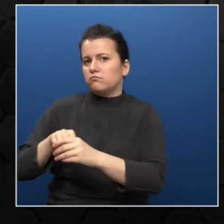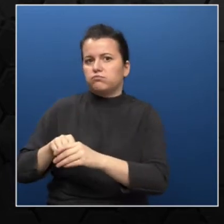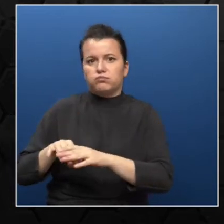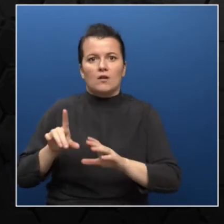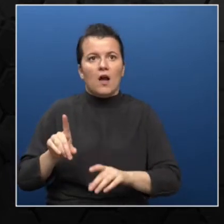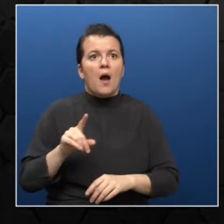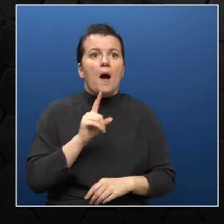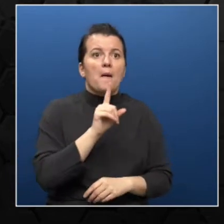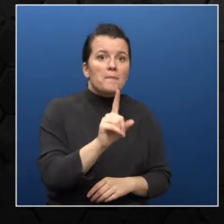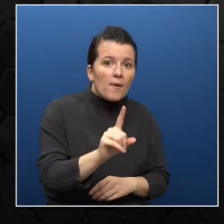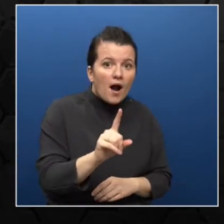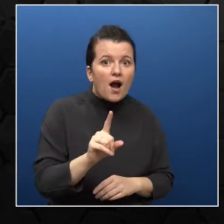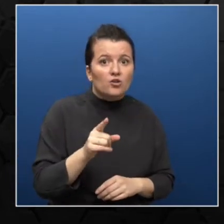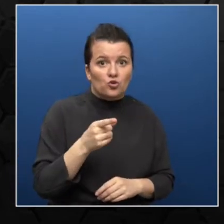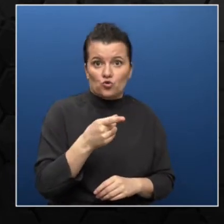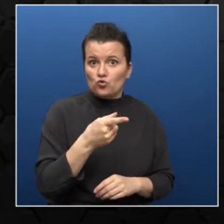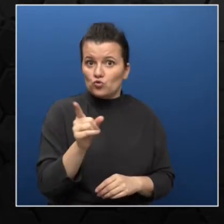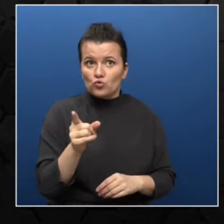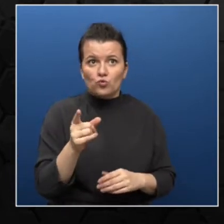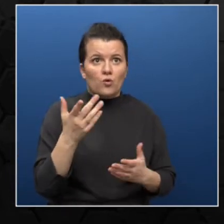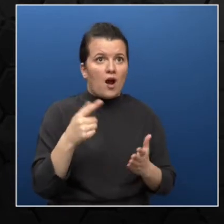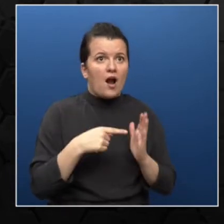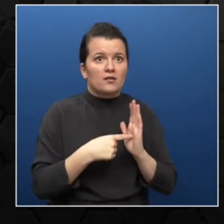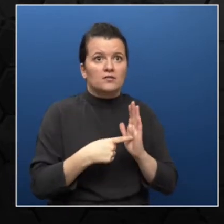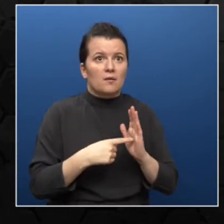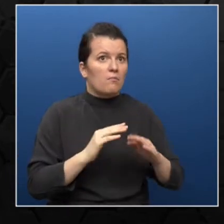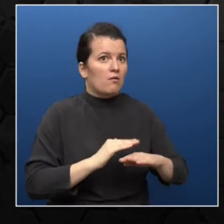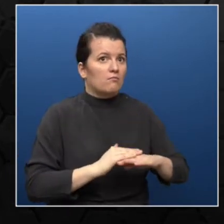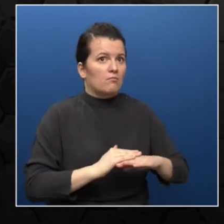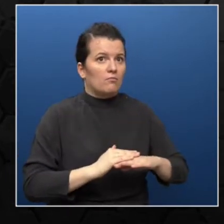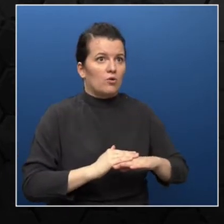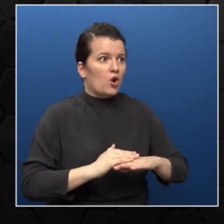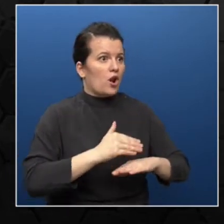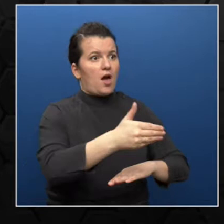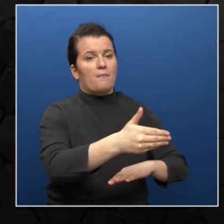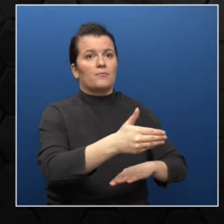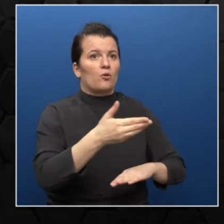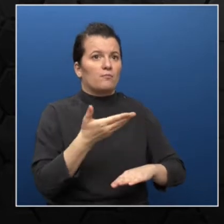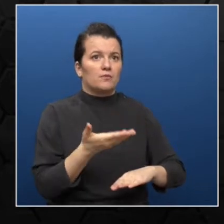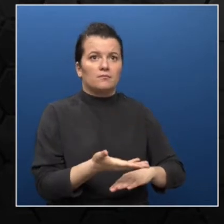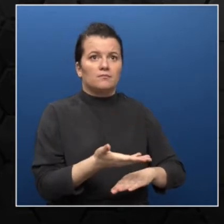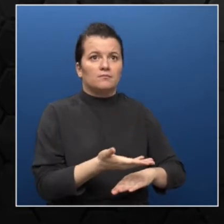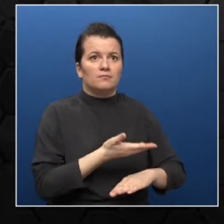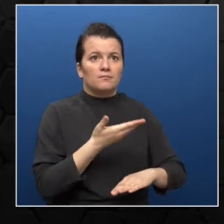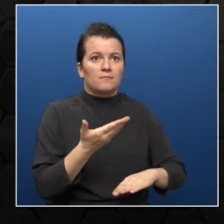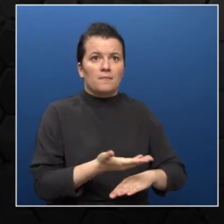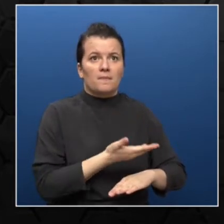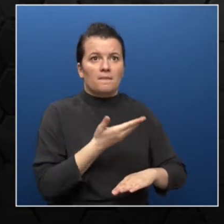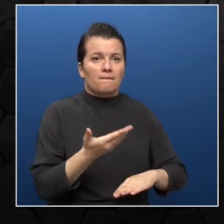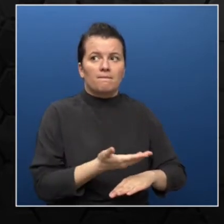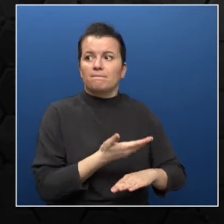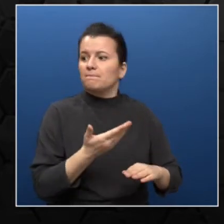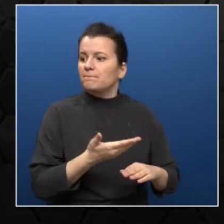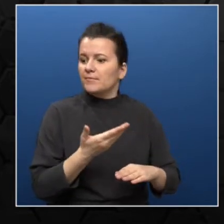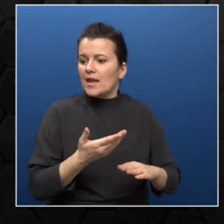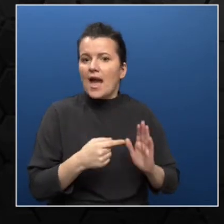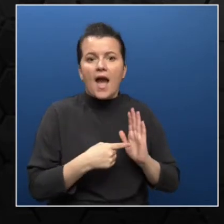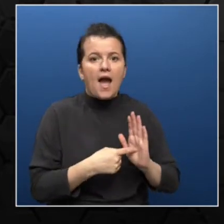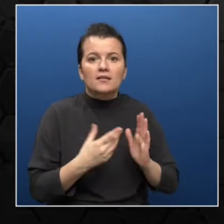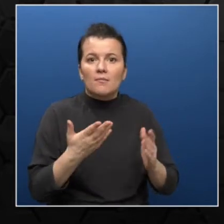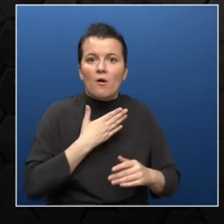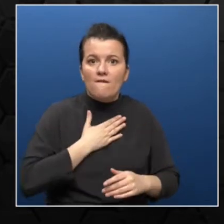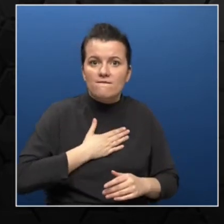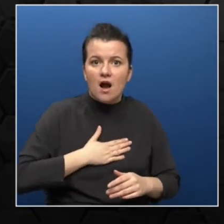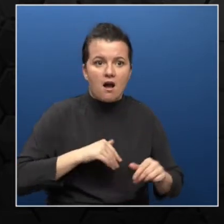up your bigger systems like laptops and then go to the object. For example, if you want to do object detection, I